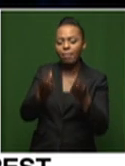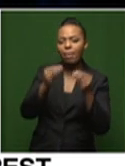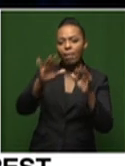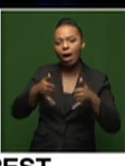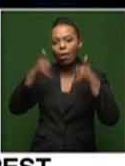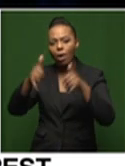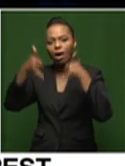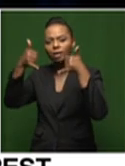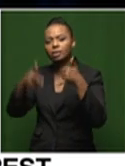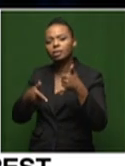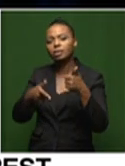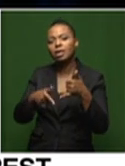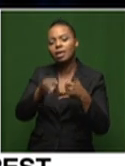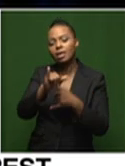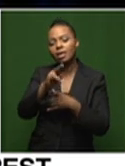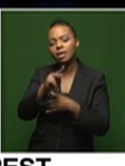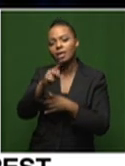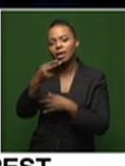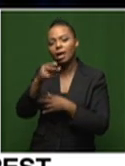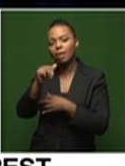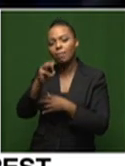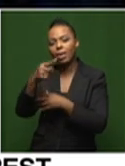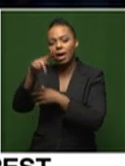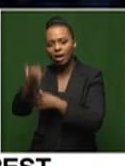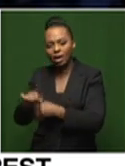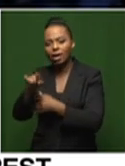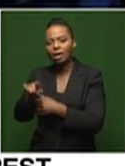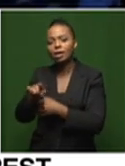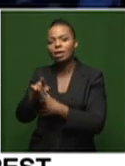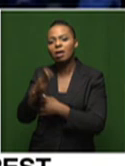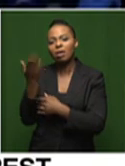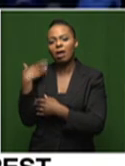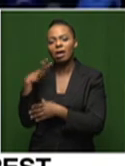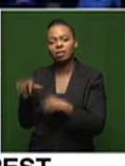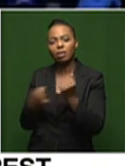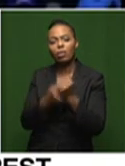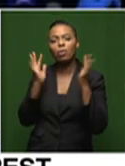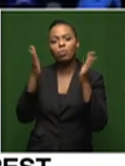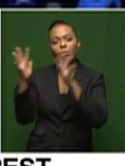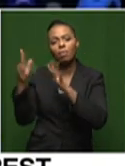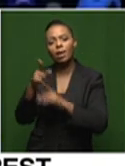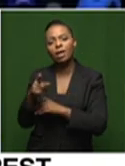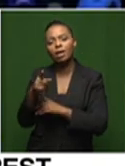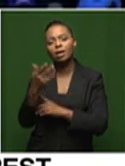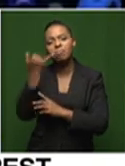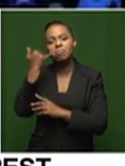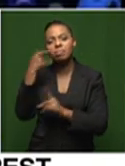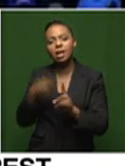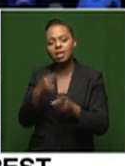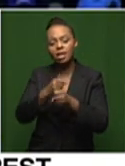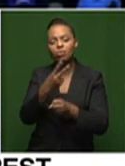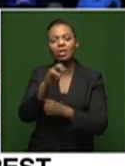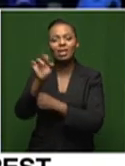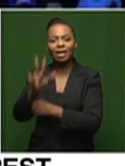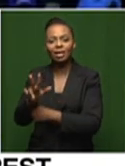of Ikhamanga bestowed by former President Thabo Mbeki in 2008. So those are some of